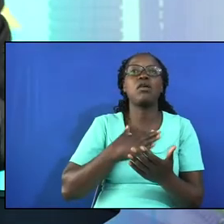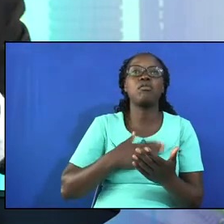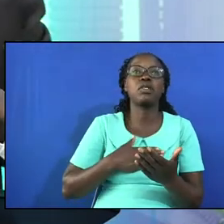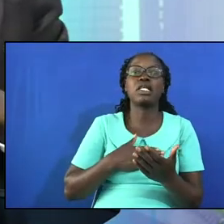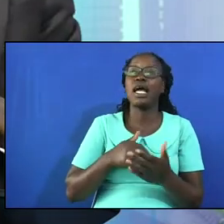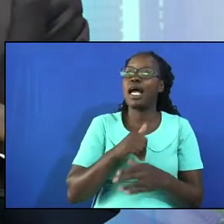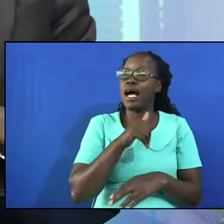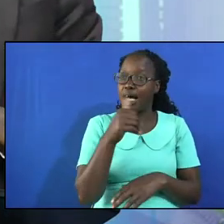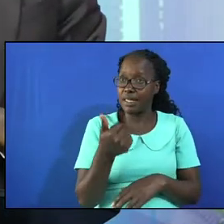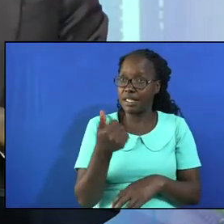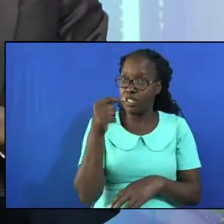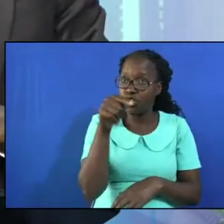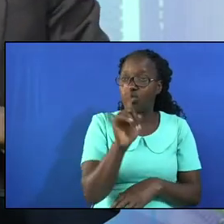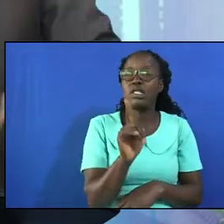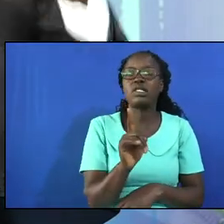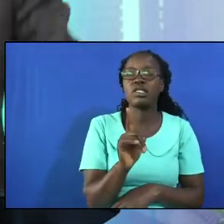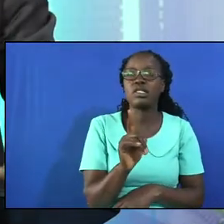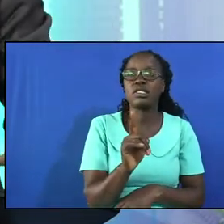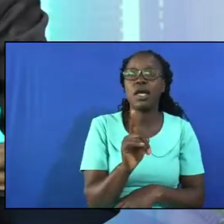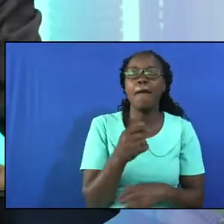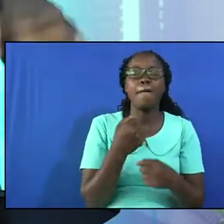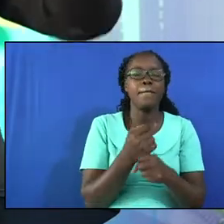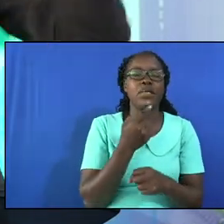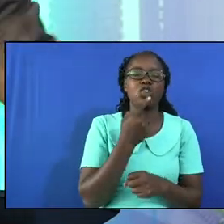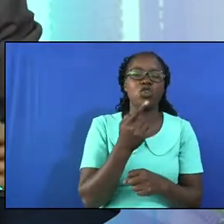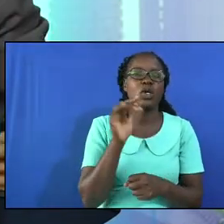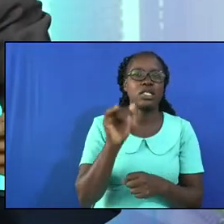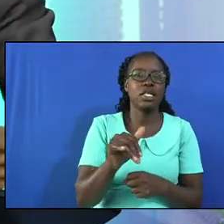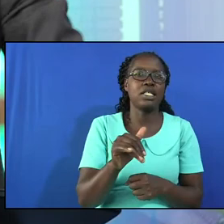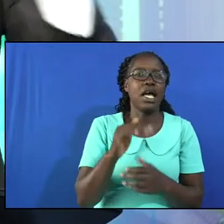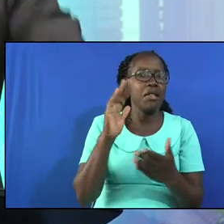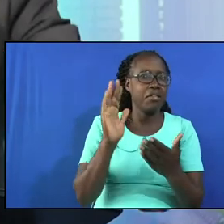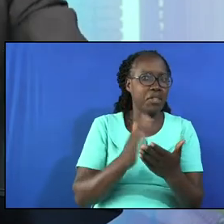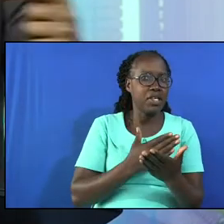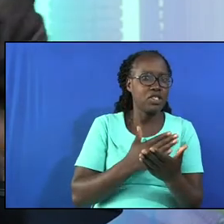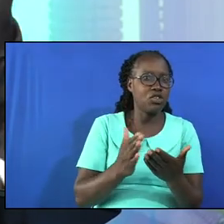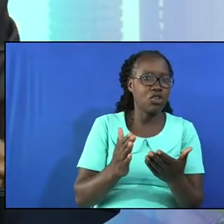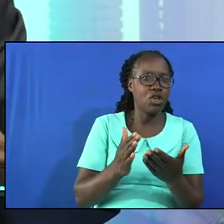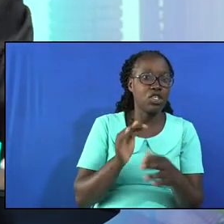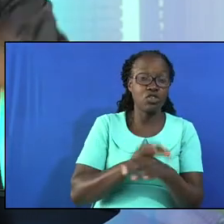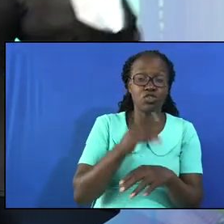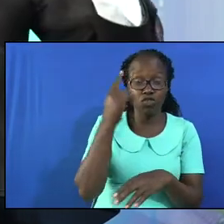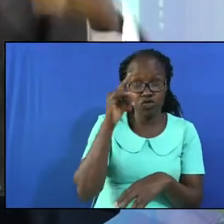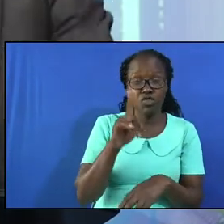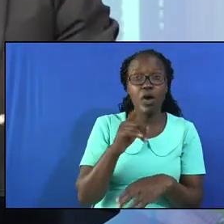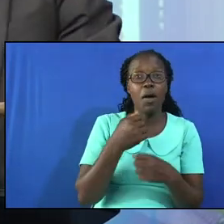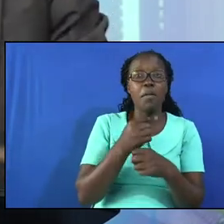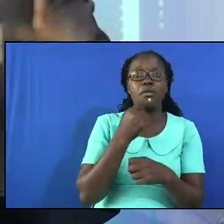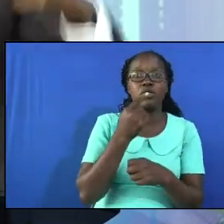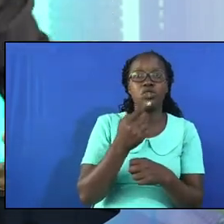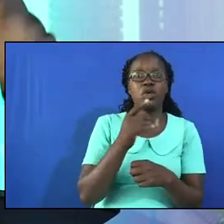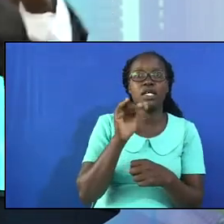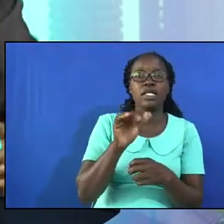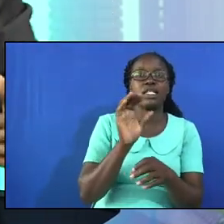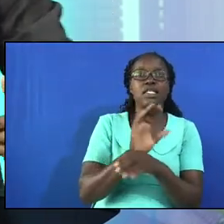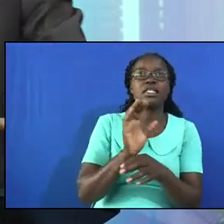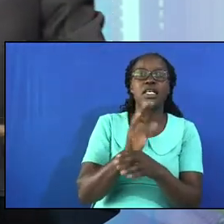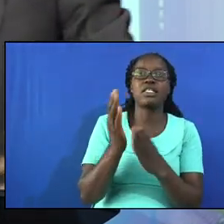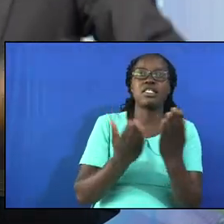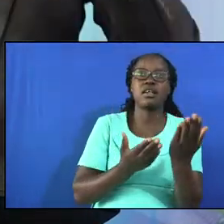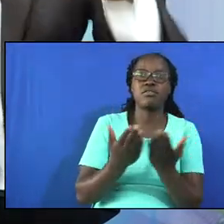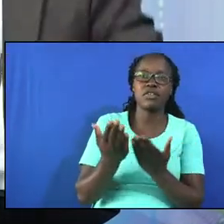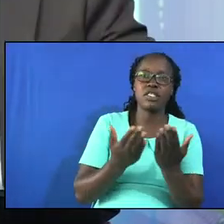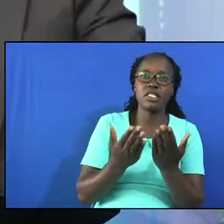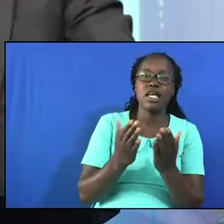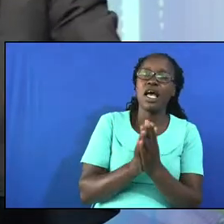It's yours. Make sure that the song is good for you. Make sure the church